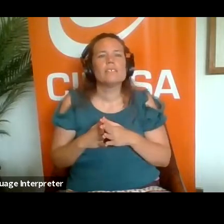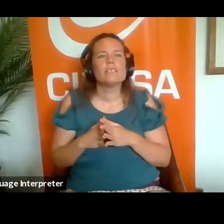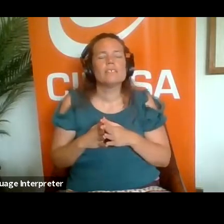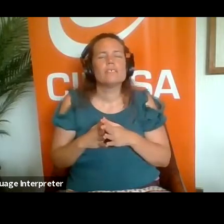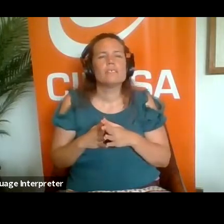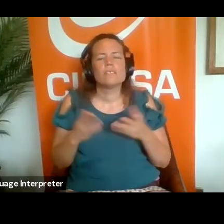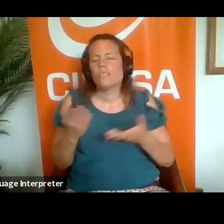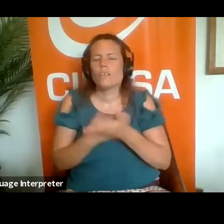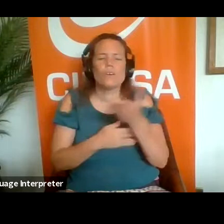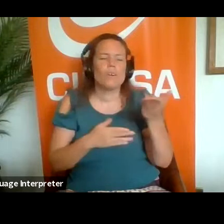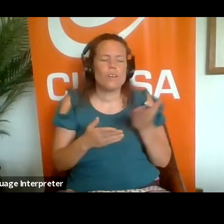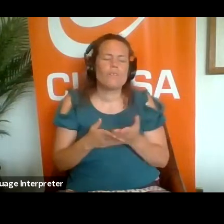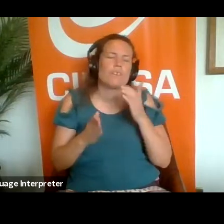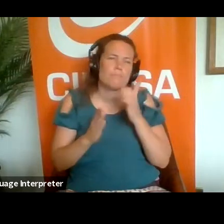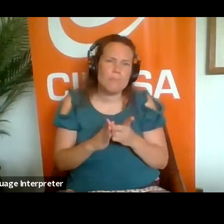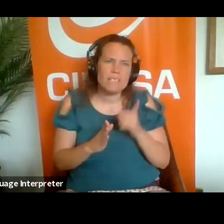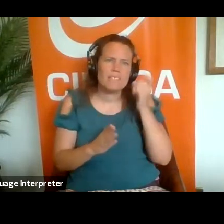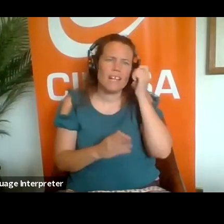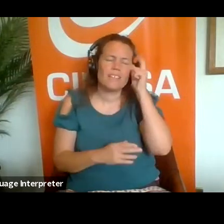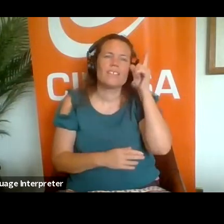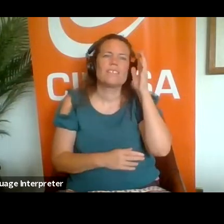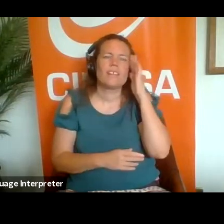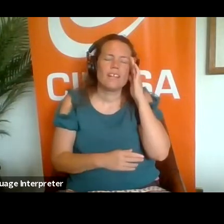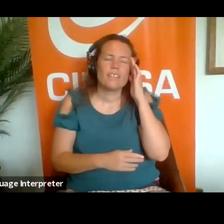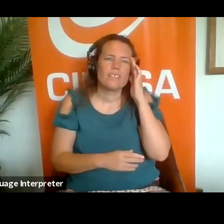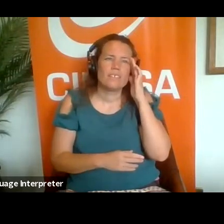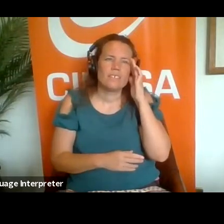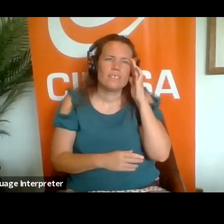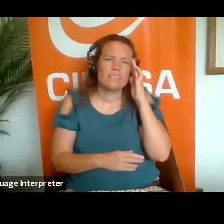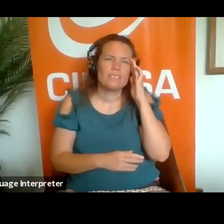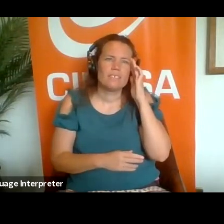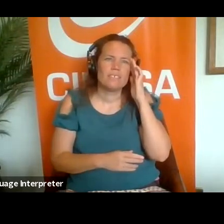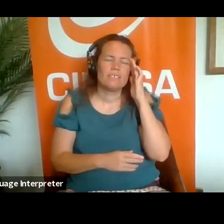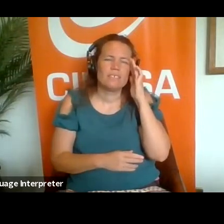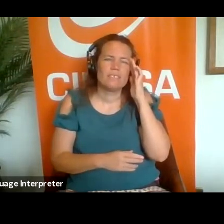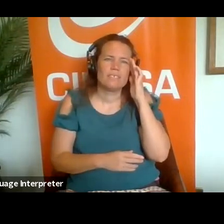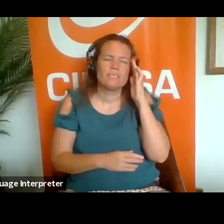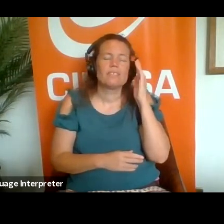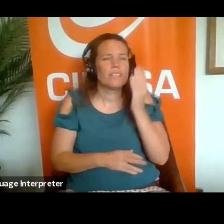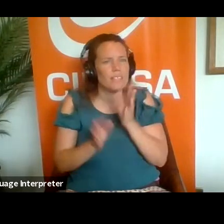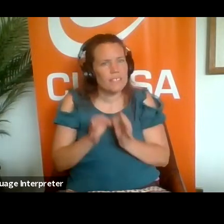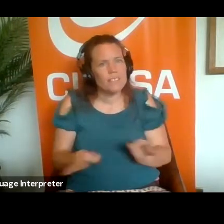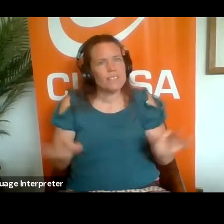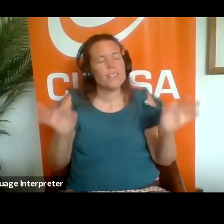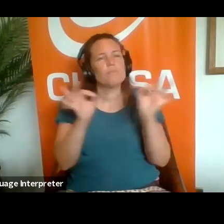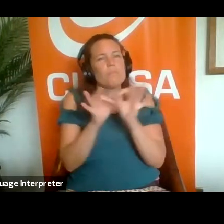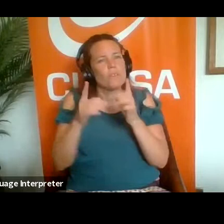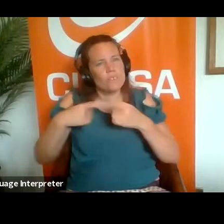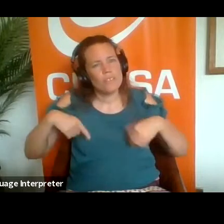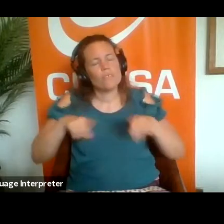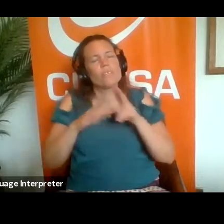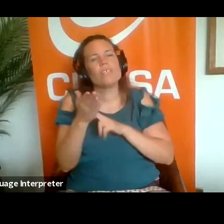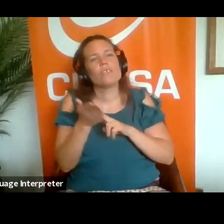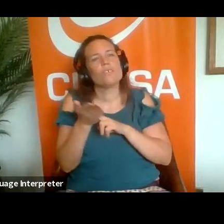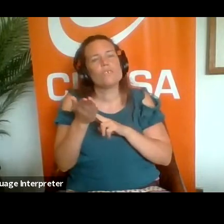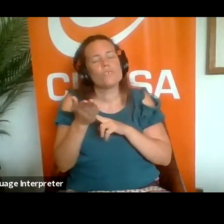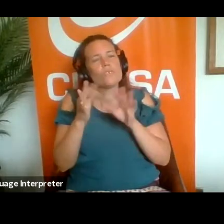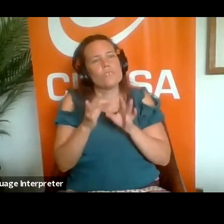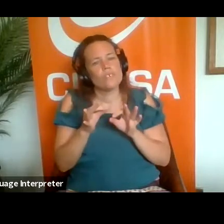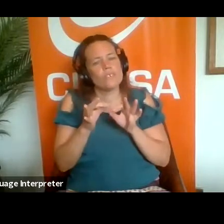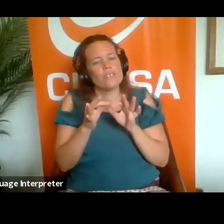All of us need to understand that it's important that we use the internet